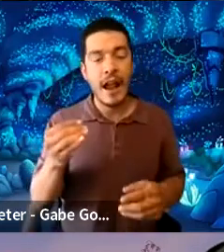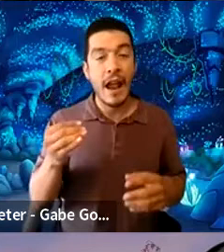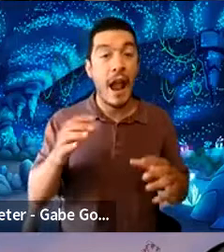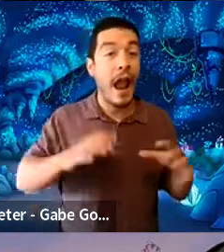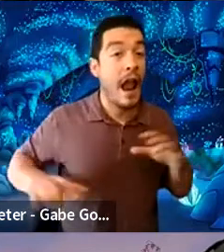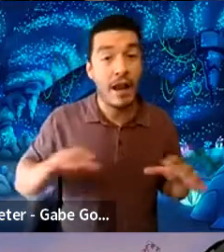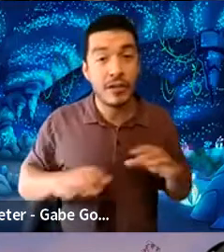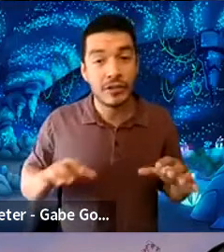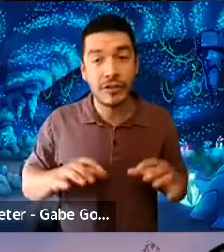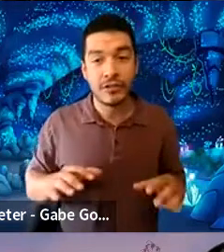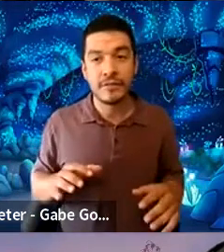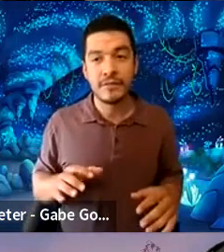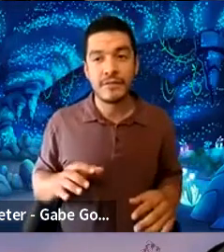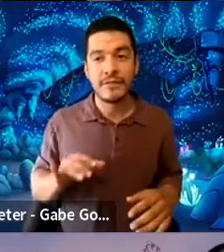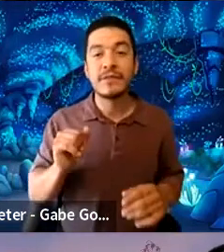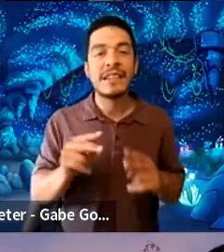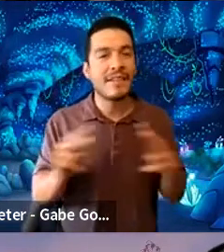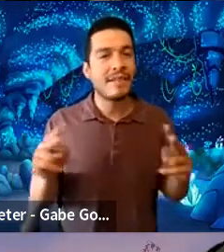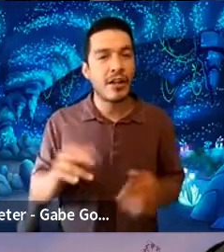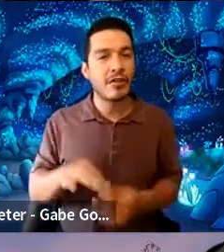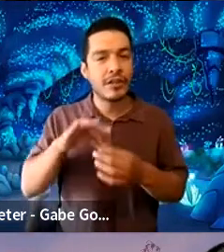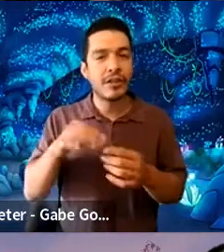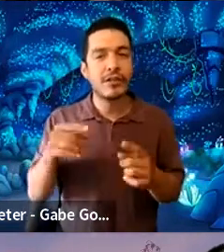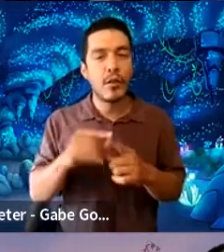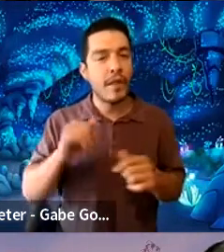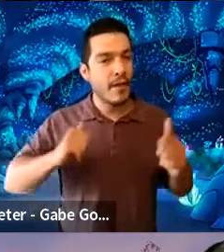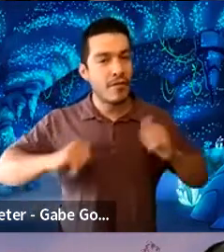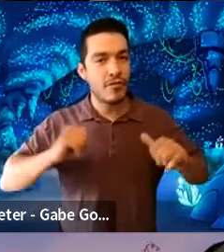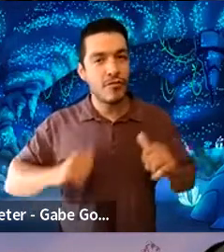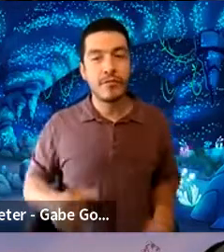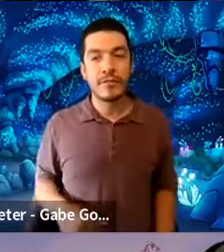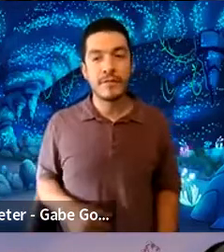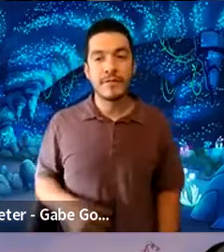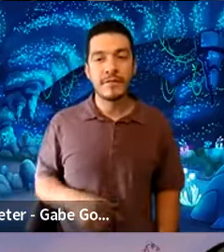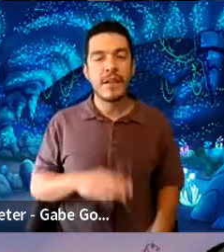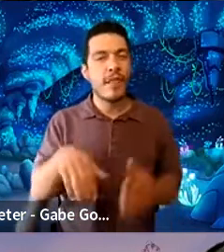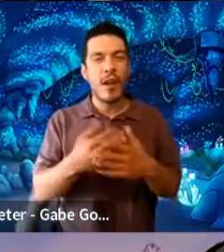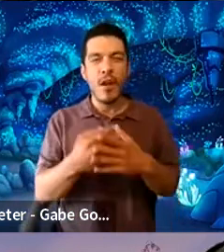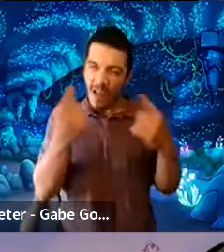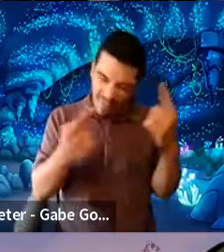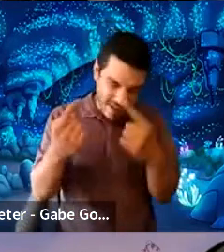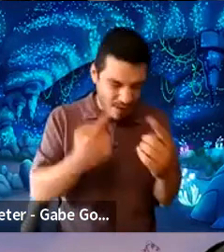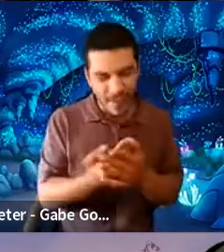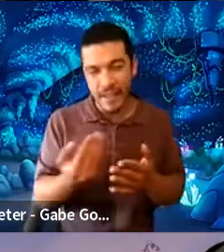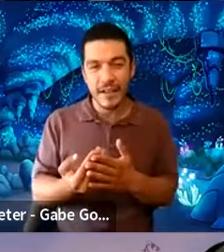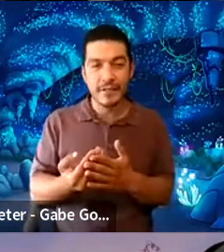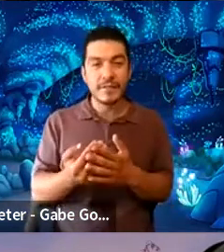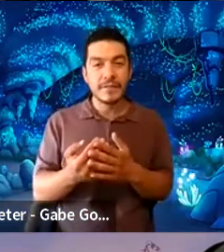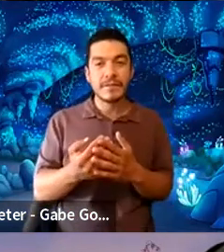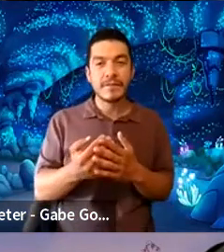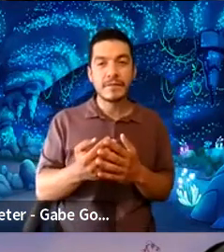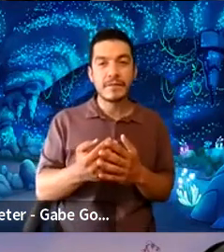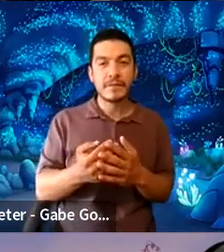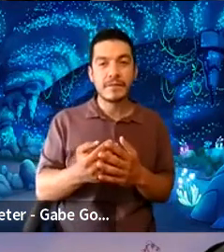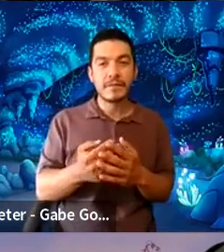action is very unique to the show. I mean, the whole tinkering thing, usually it's, you know, it's